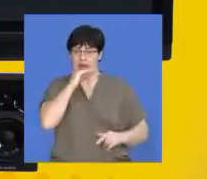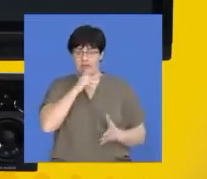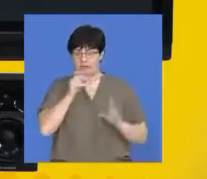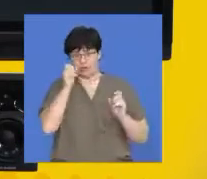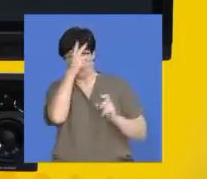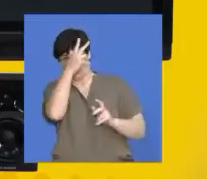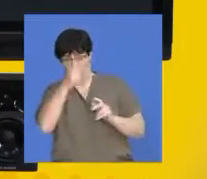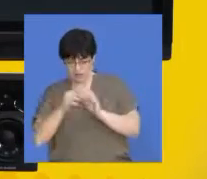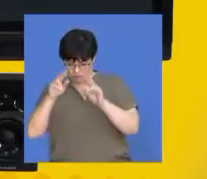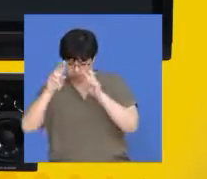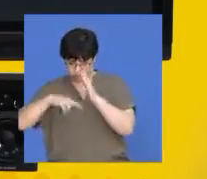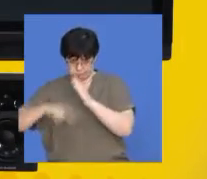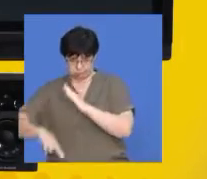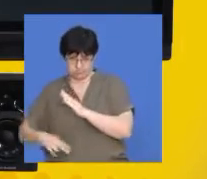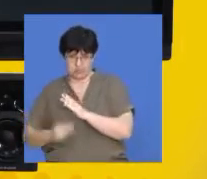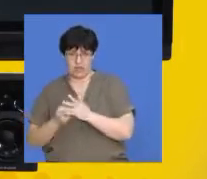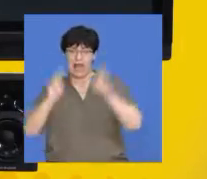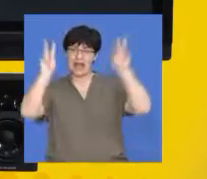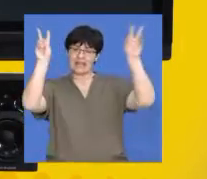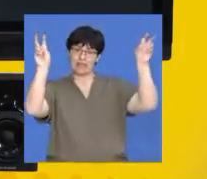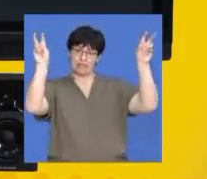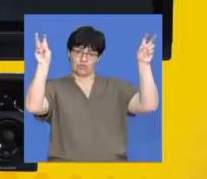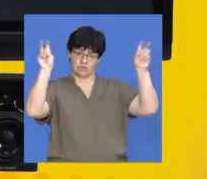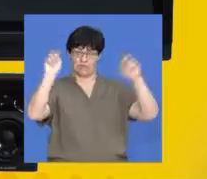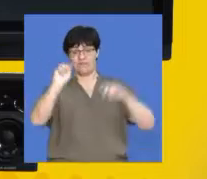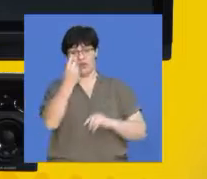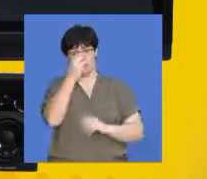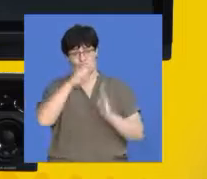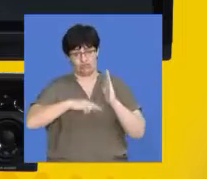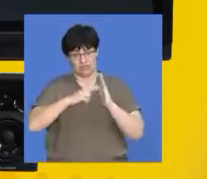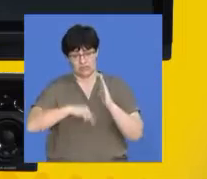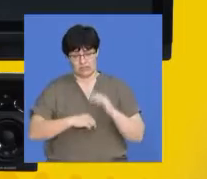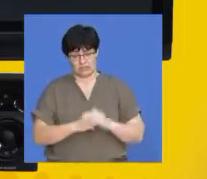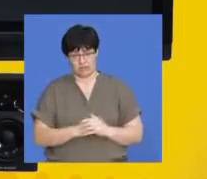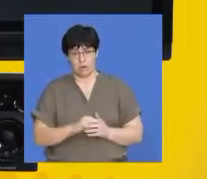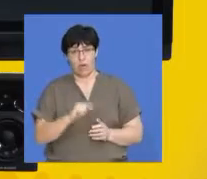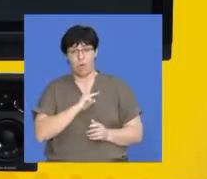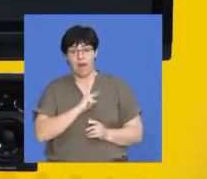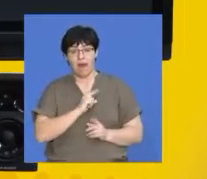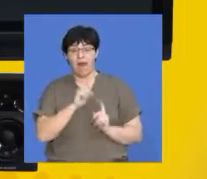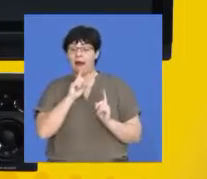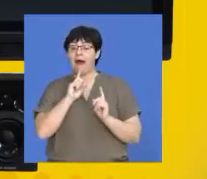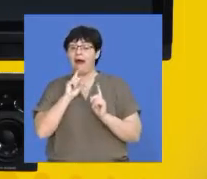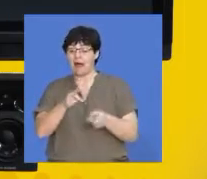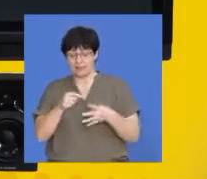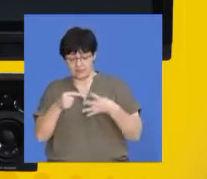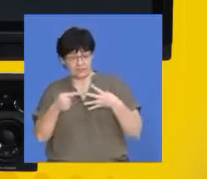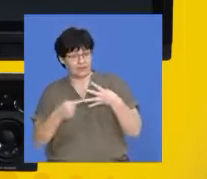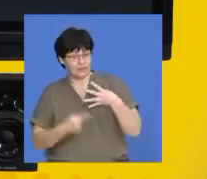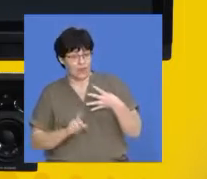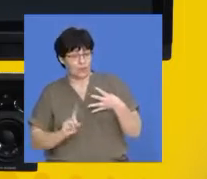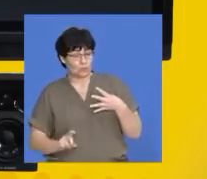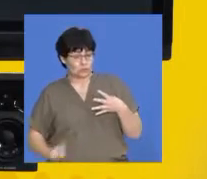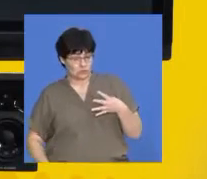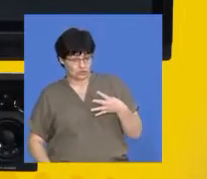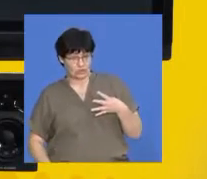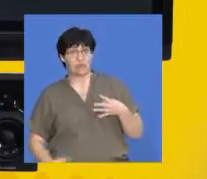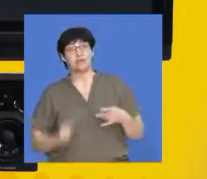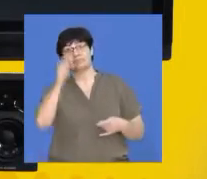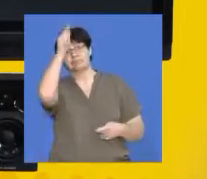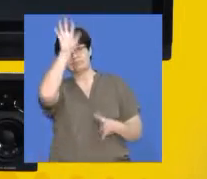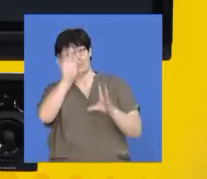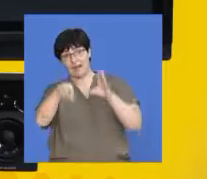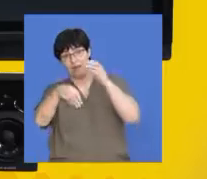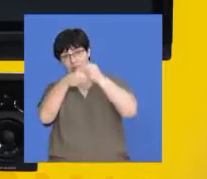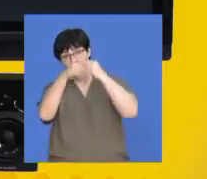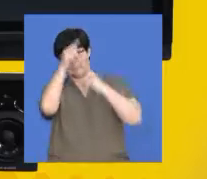go and read the text, but read the caption, because part of the answer to some of the questions that you will be asked will be